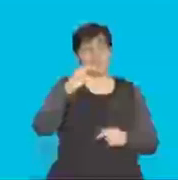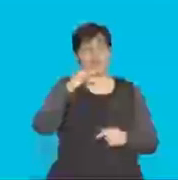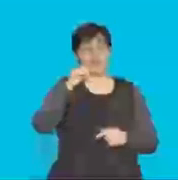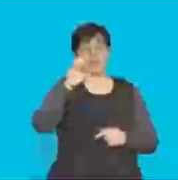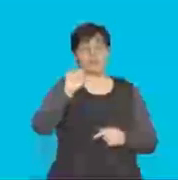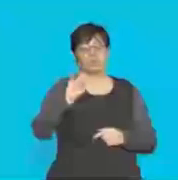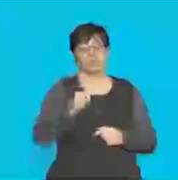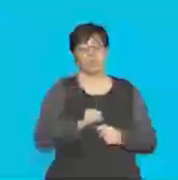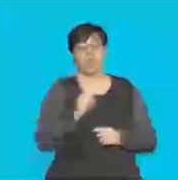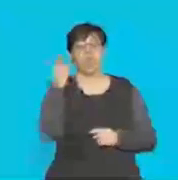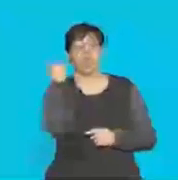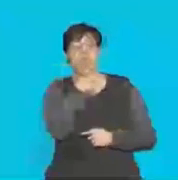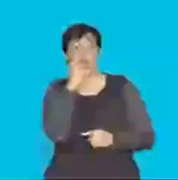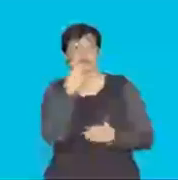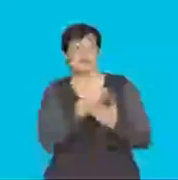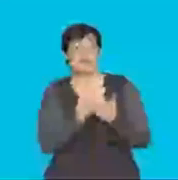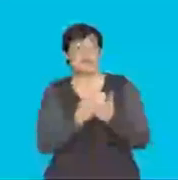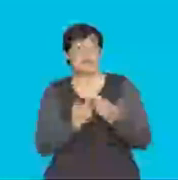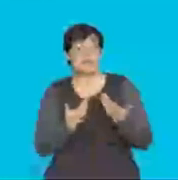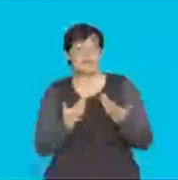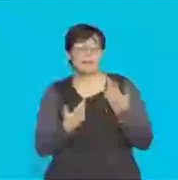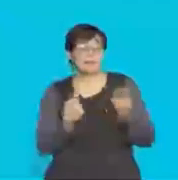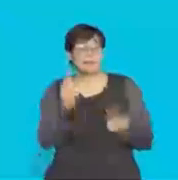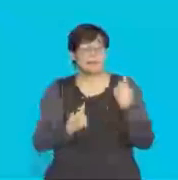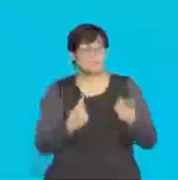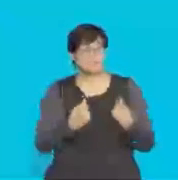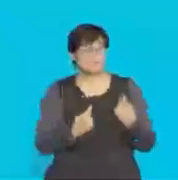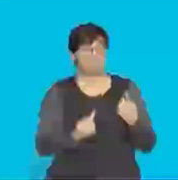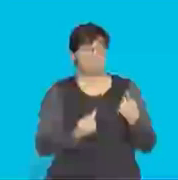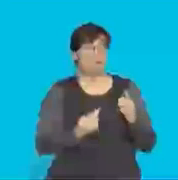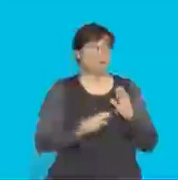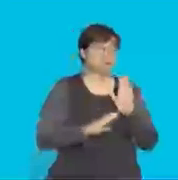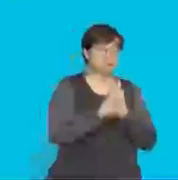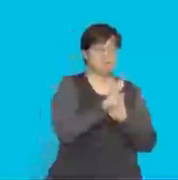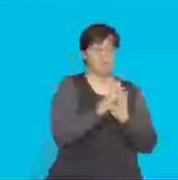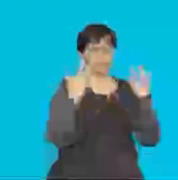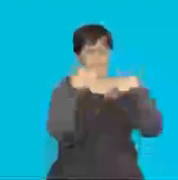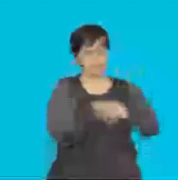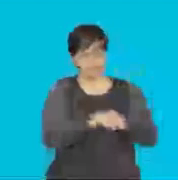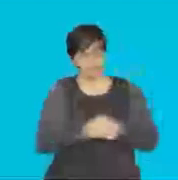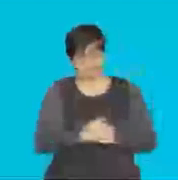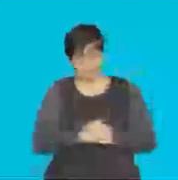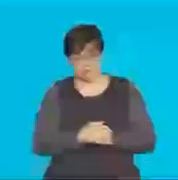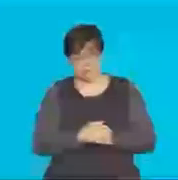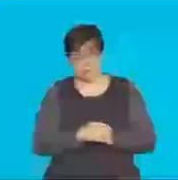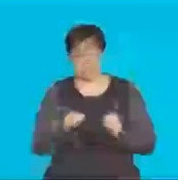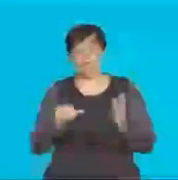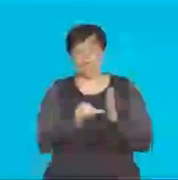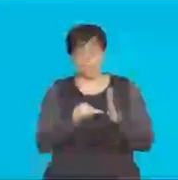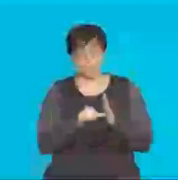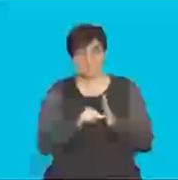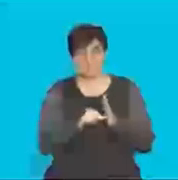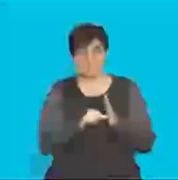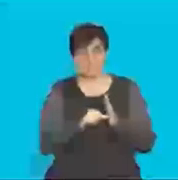Whereas white can only be the homozygous recessive combination. So it's important that